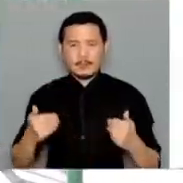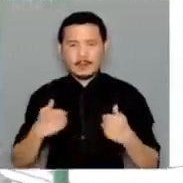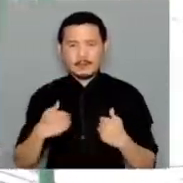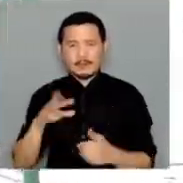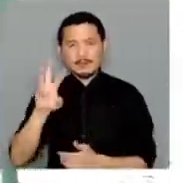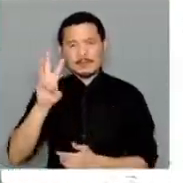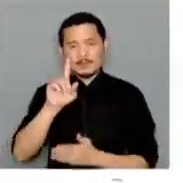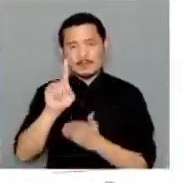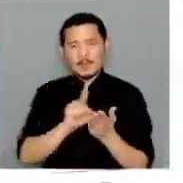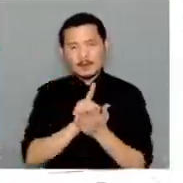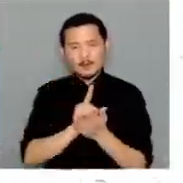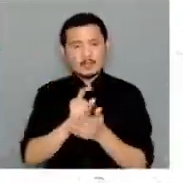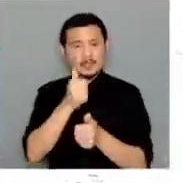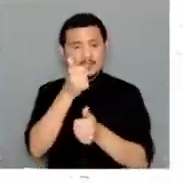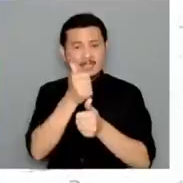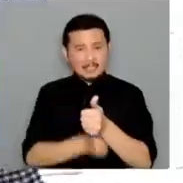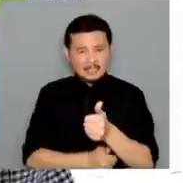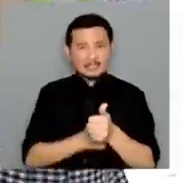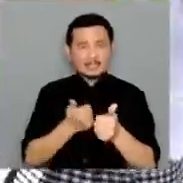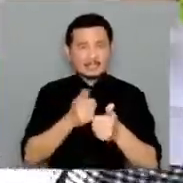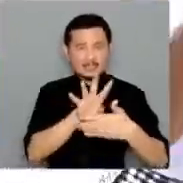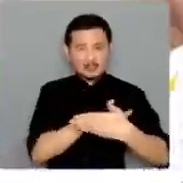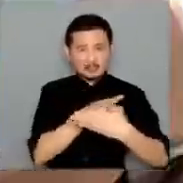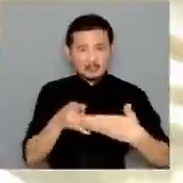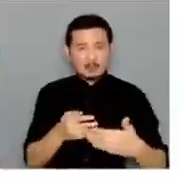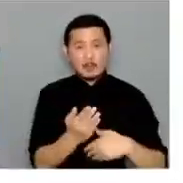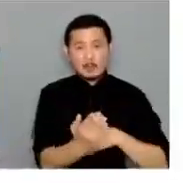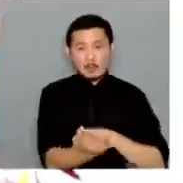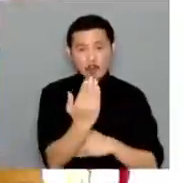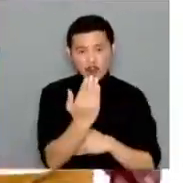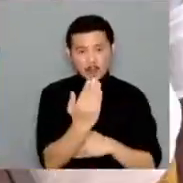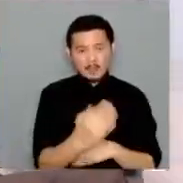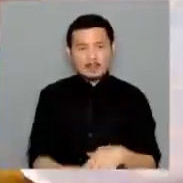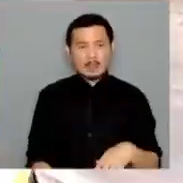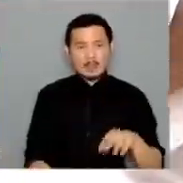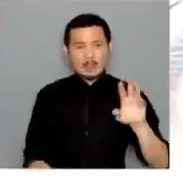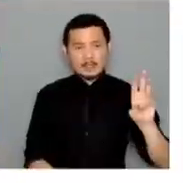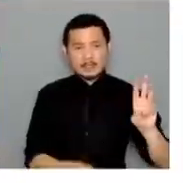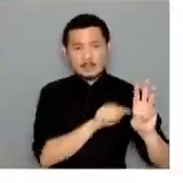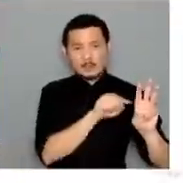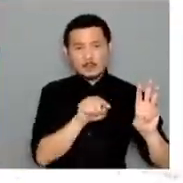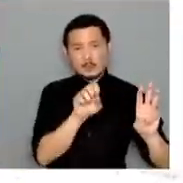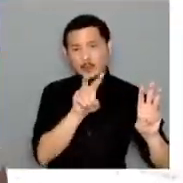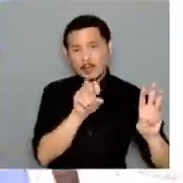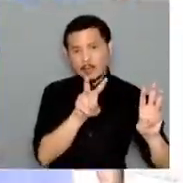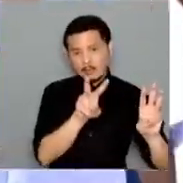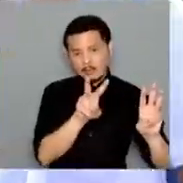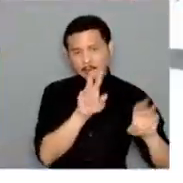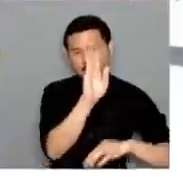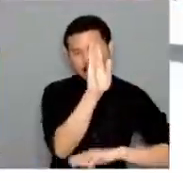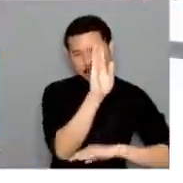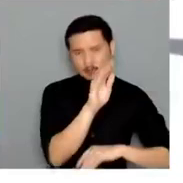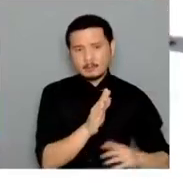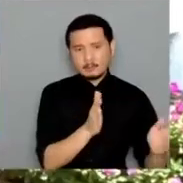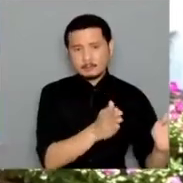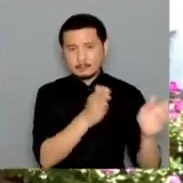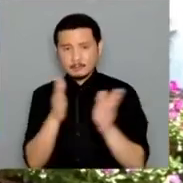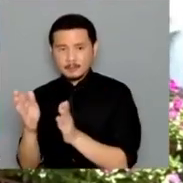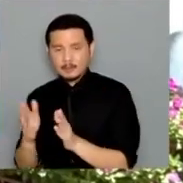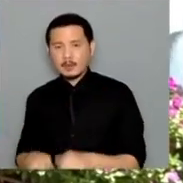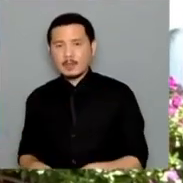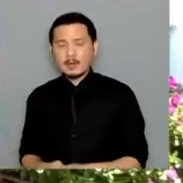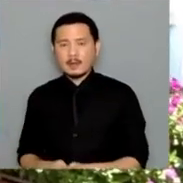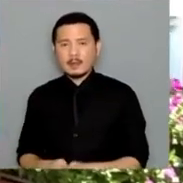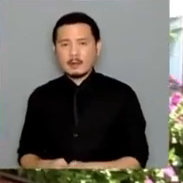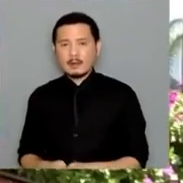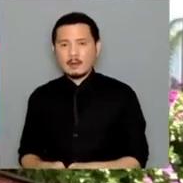6 hours per shift. So basically, from the morning shift, it is from 6 a.m. to 12 noon, and then the second shift to follow